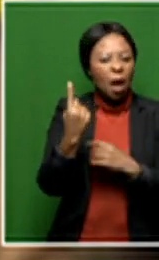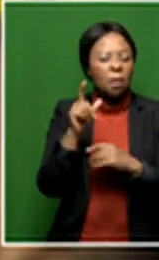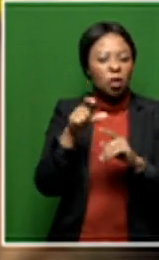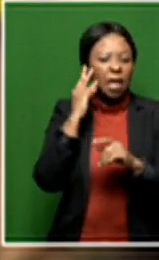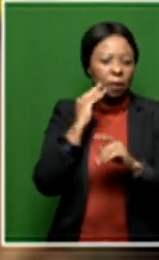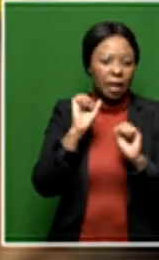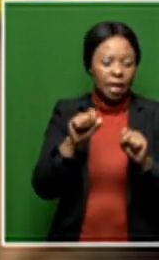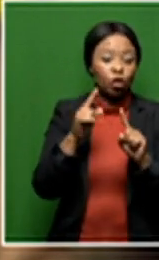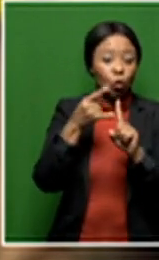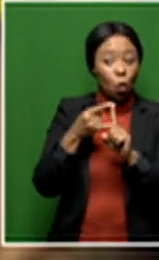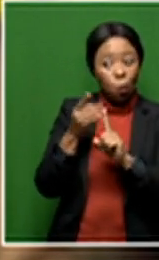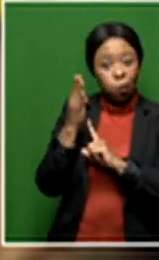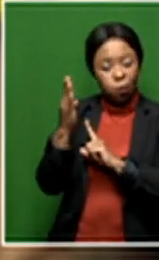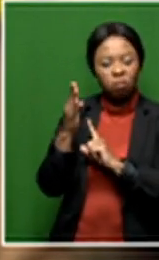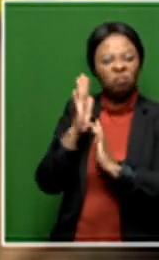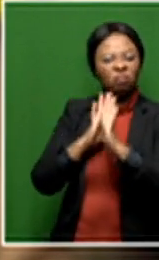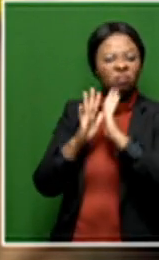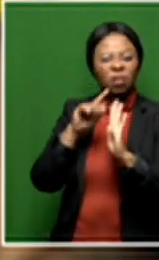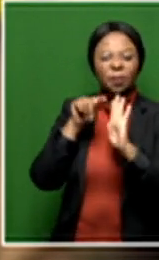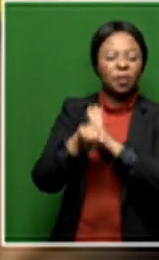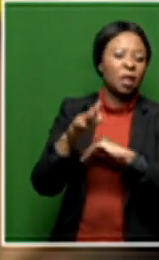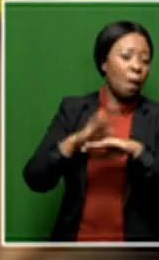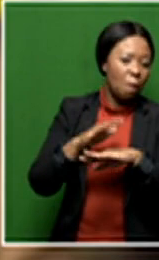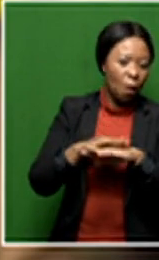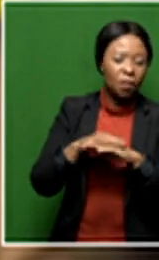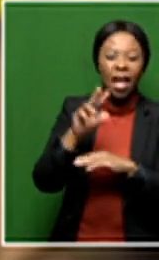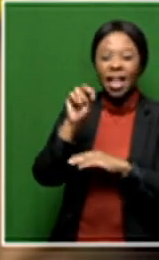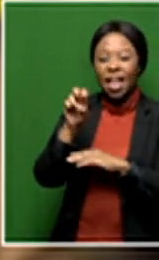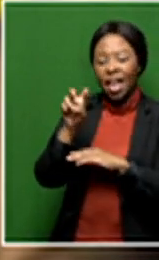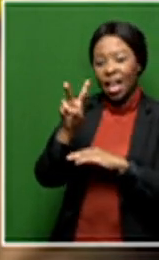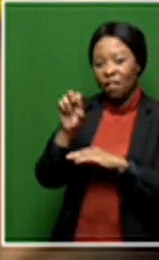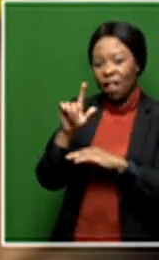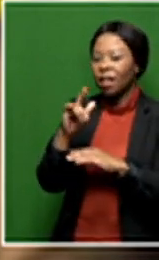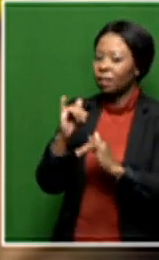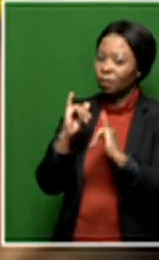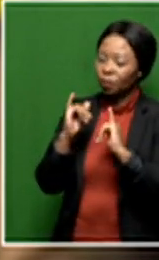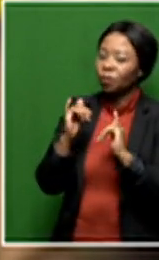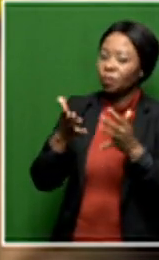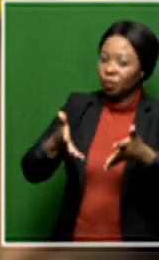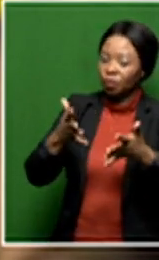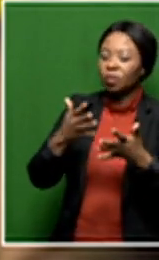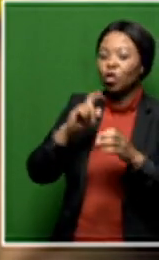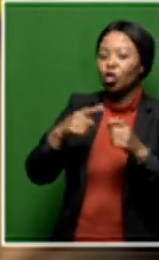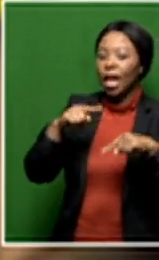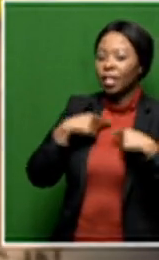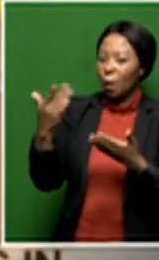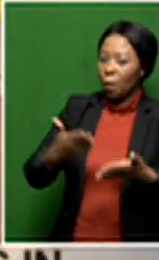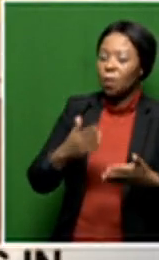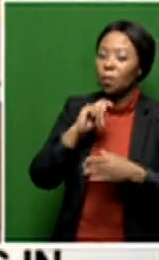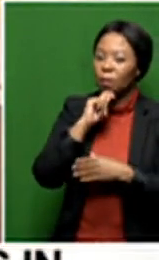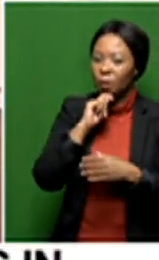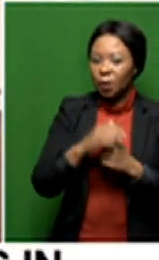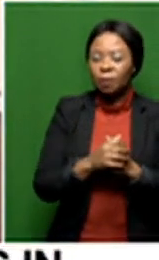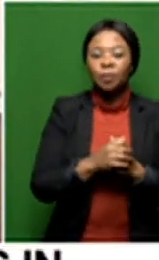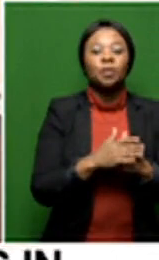joins us now via Zoom to tell us more about this journey and more. Neville, a very good morning to you. Thank you so much for joining us. Welcome to Morning Live.